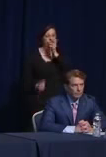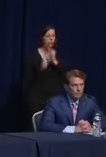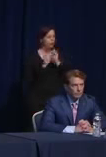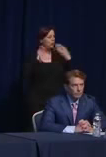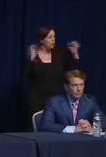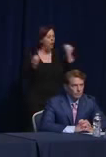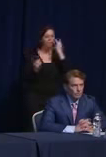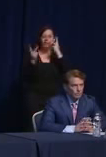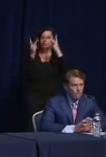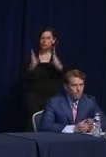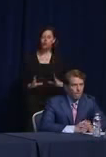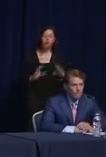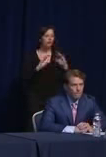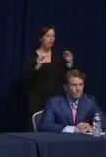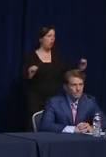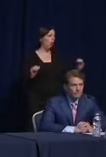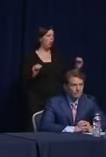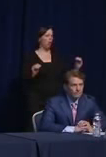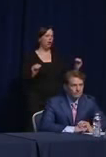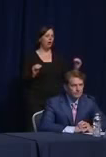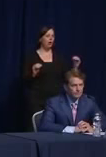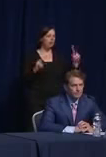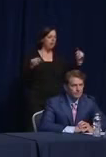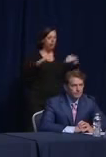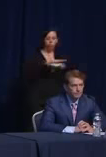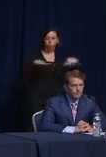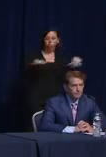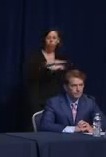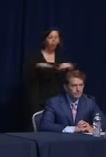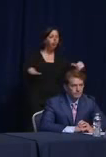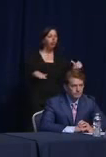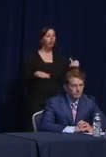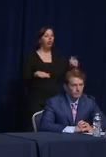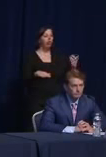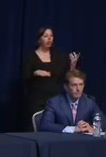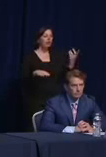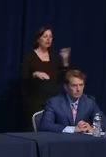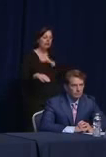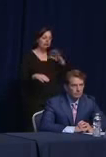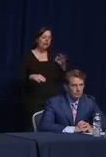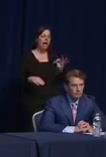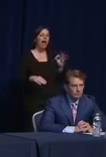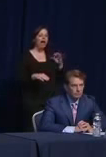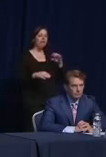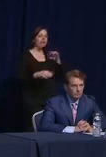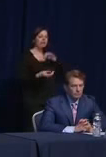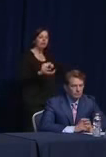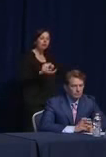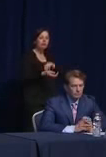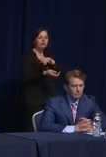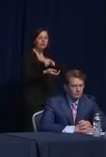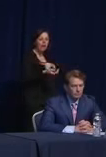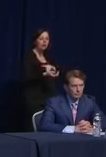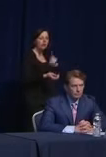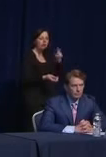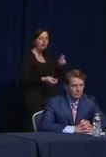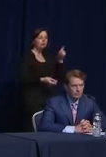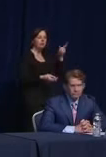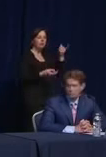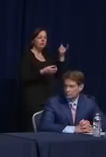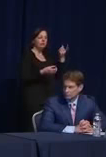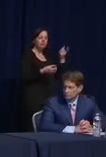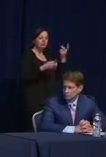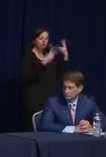week and to include curtailing admissions if they have anyone in their nursing home that is